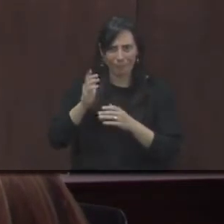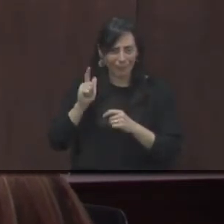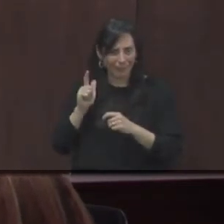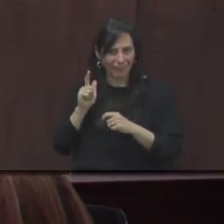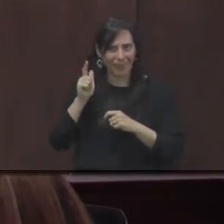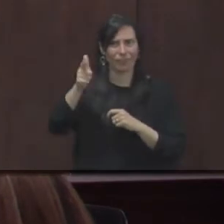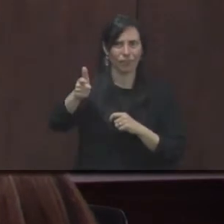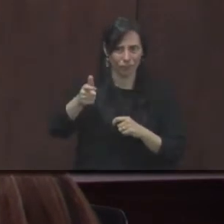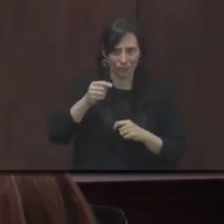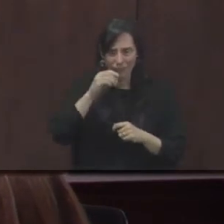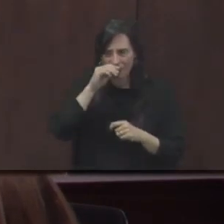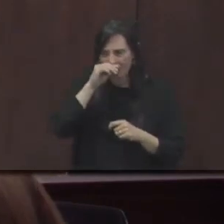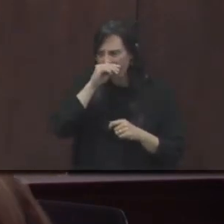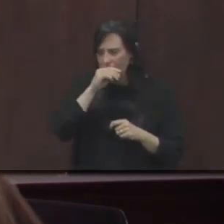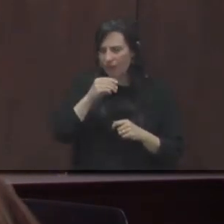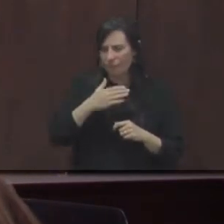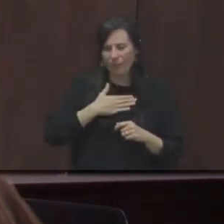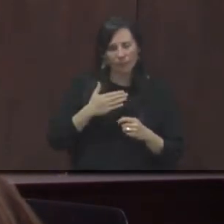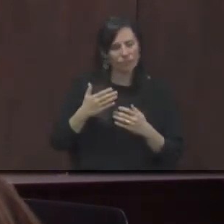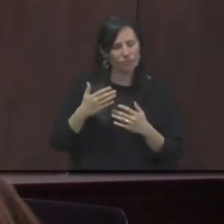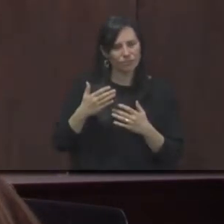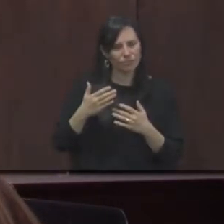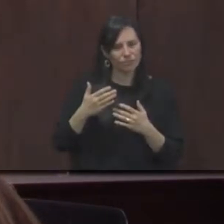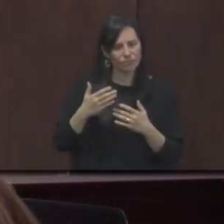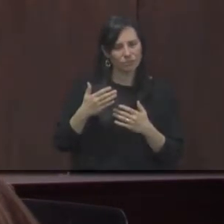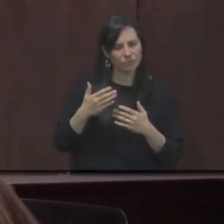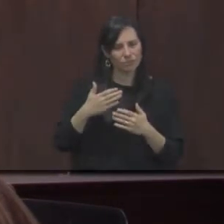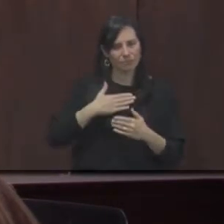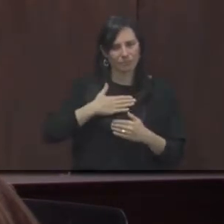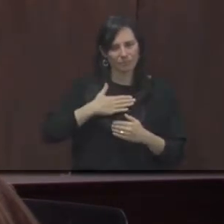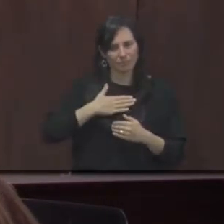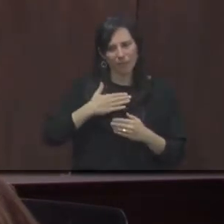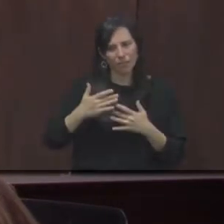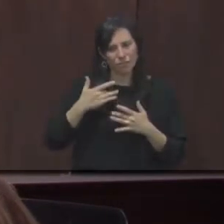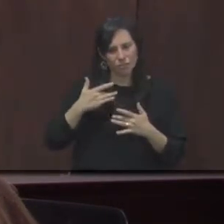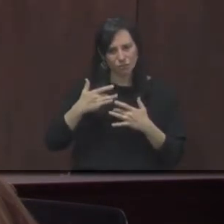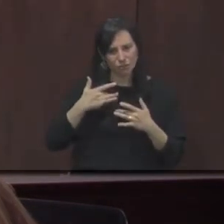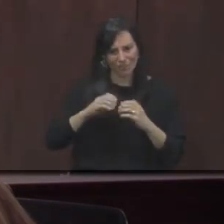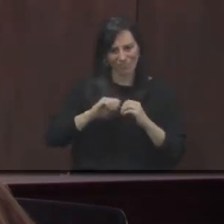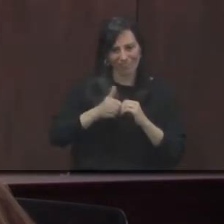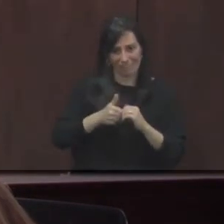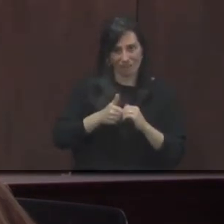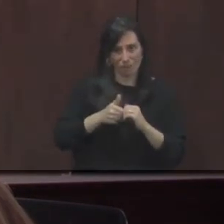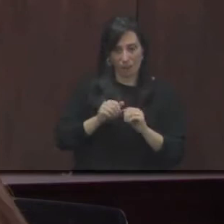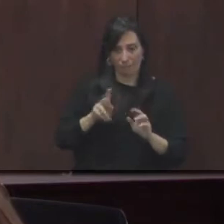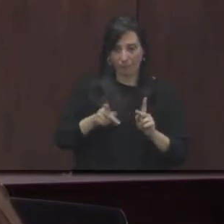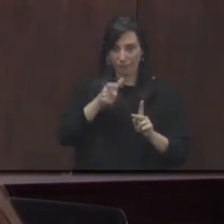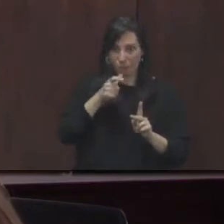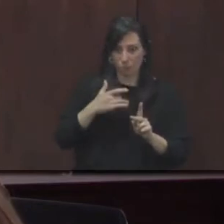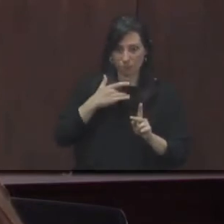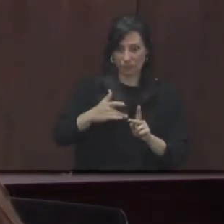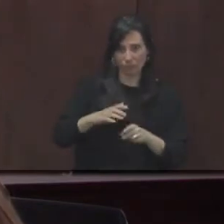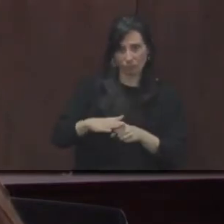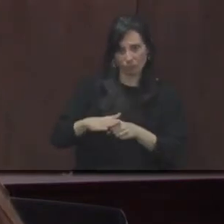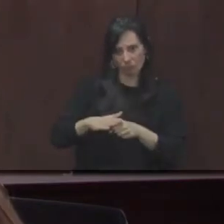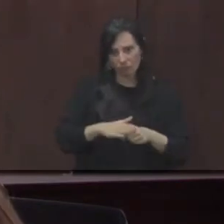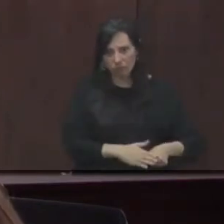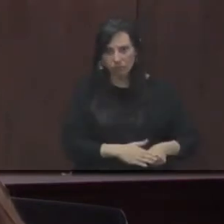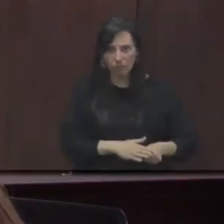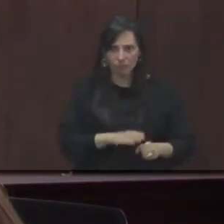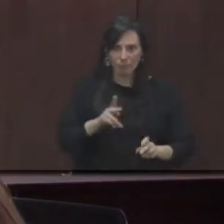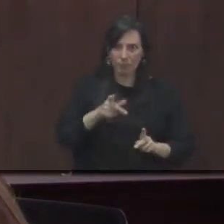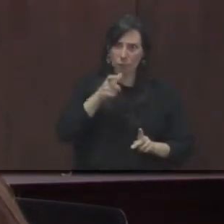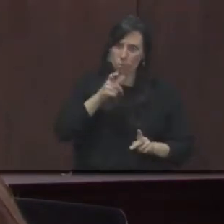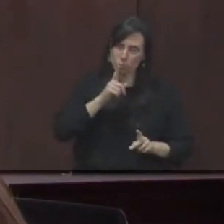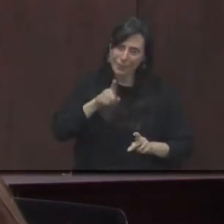But my concern is, how do we get down to the disadvantaged people, the people who really need it,